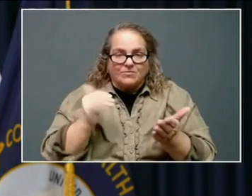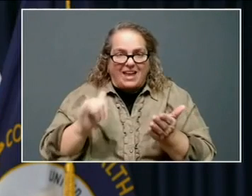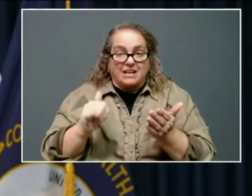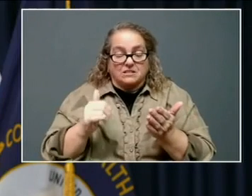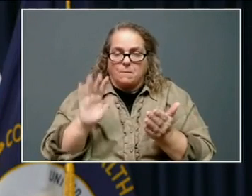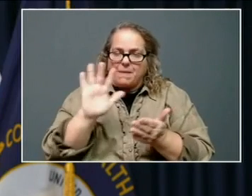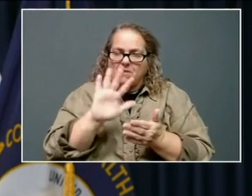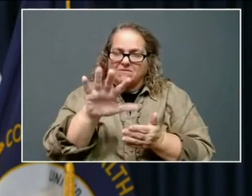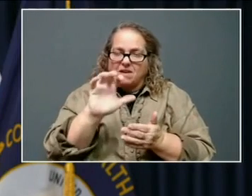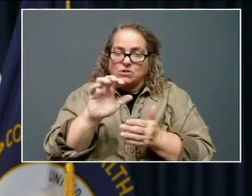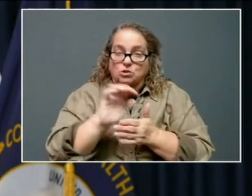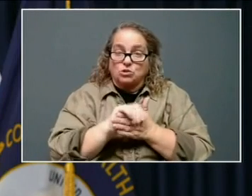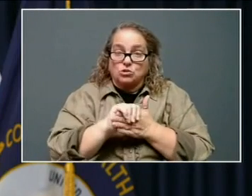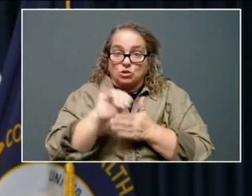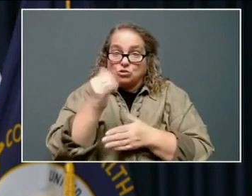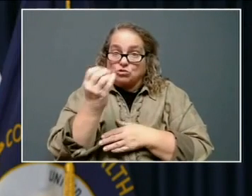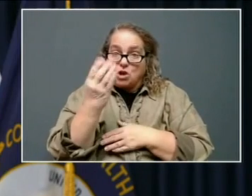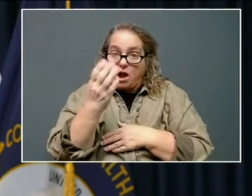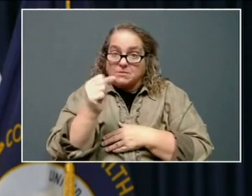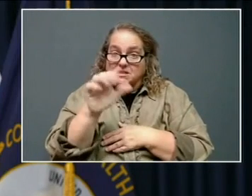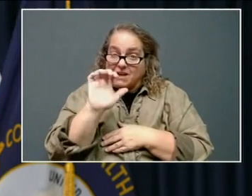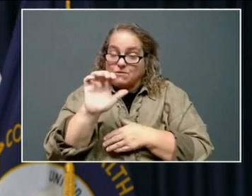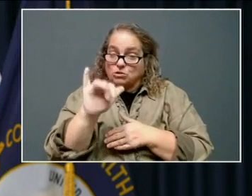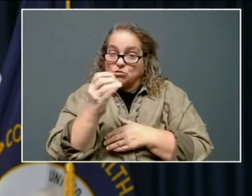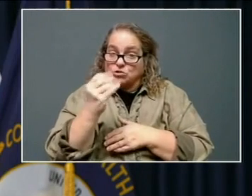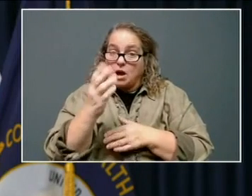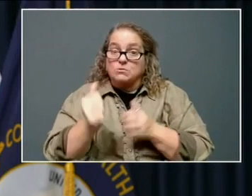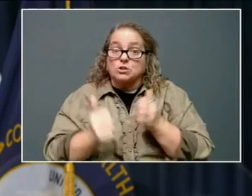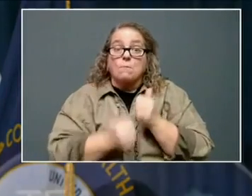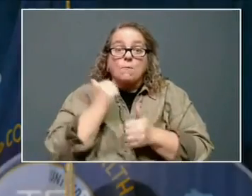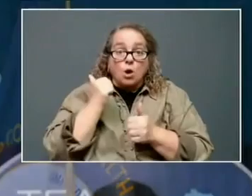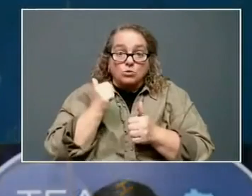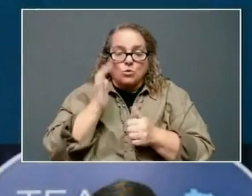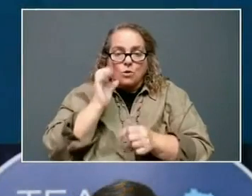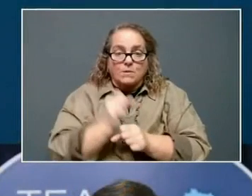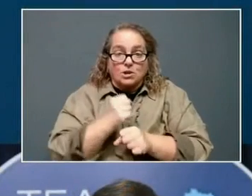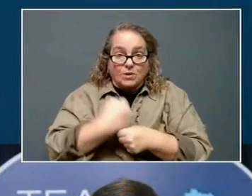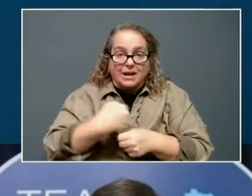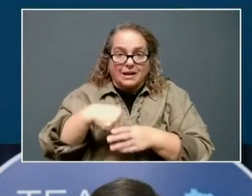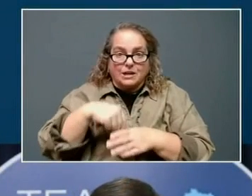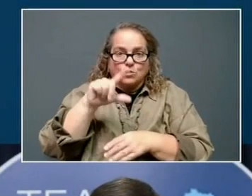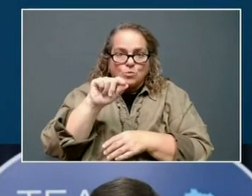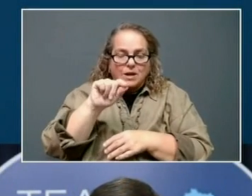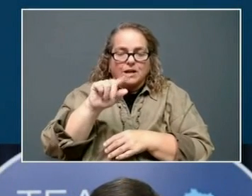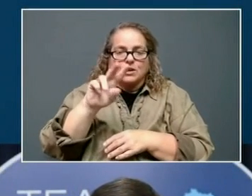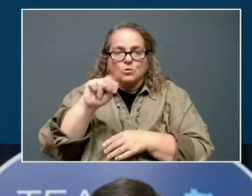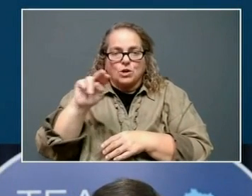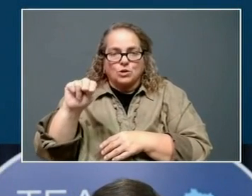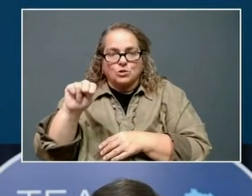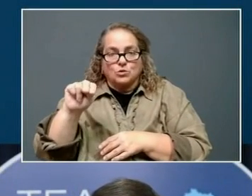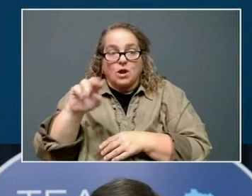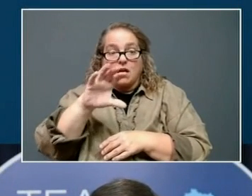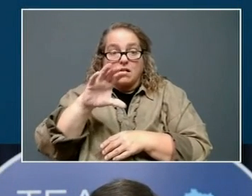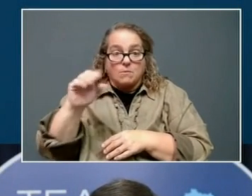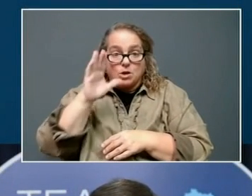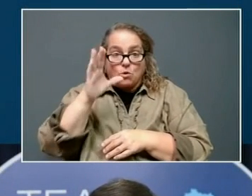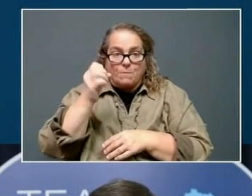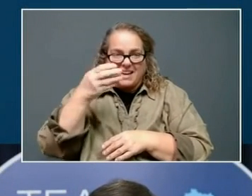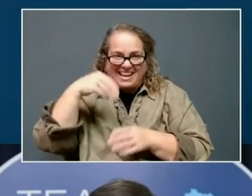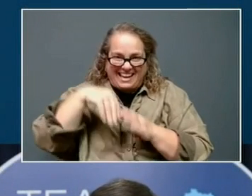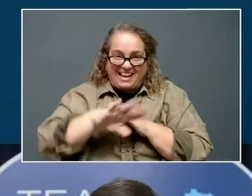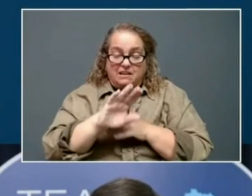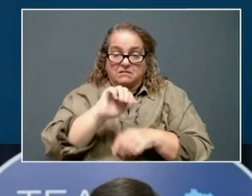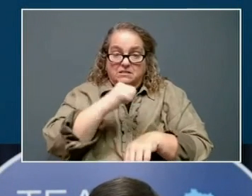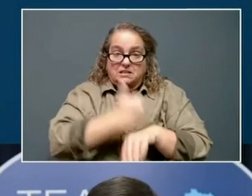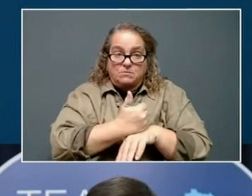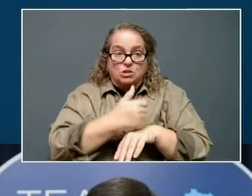of those are going to be created in 2022. The company will locate in an existing facility on Triton Boulevard,